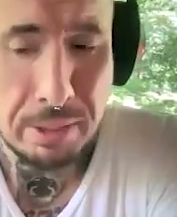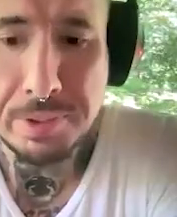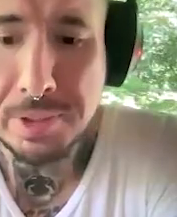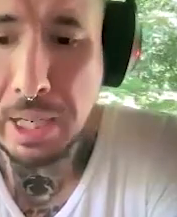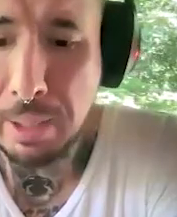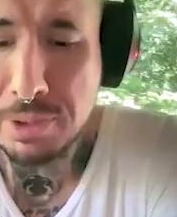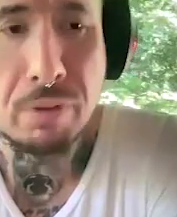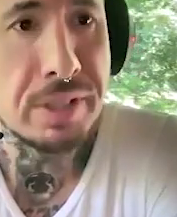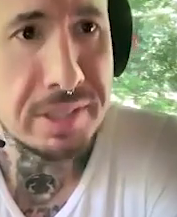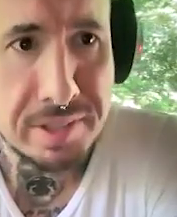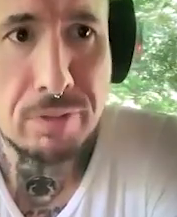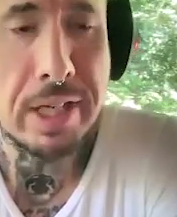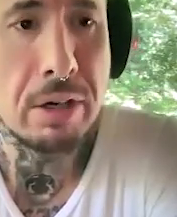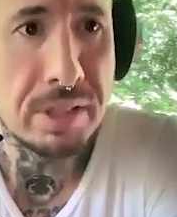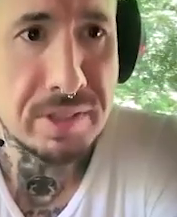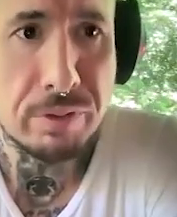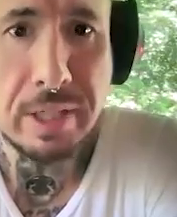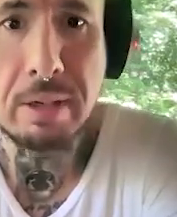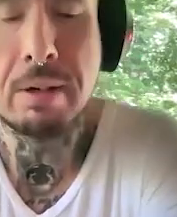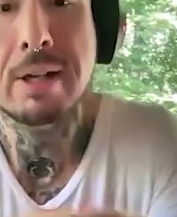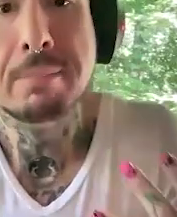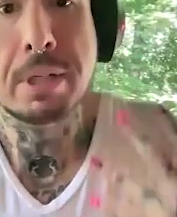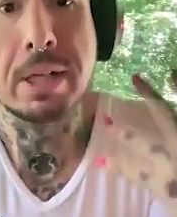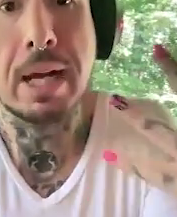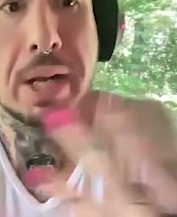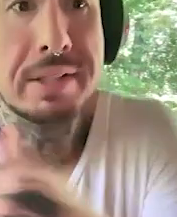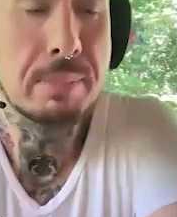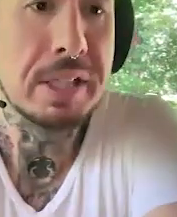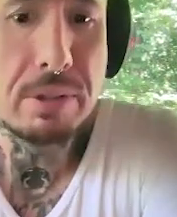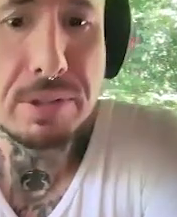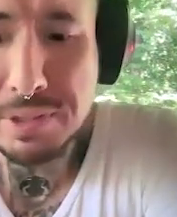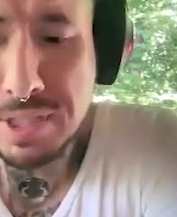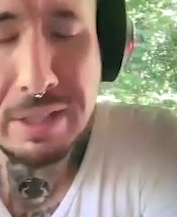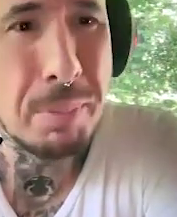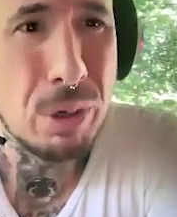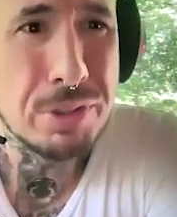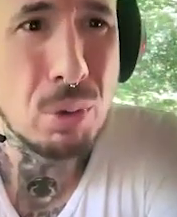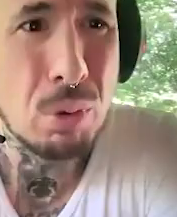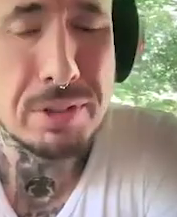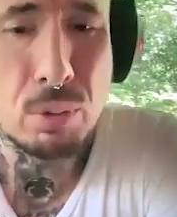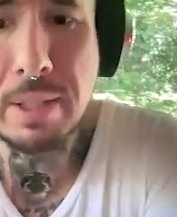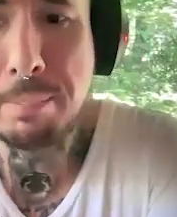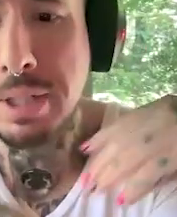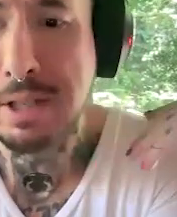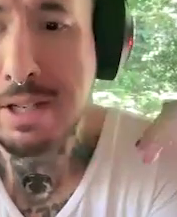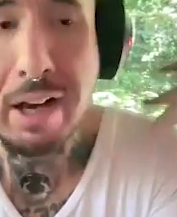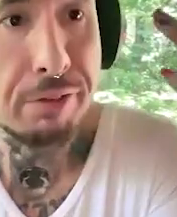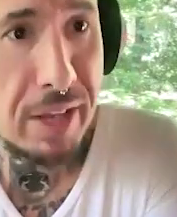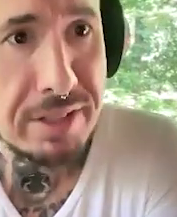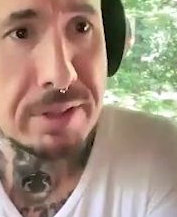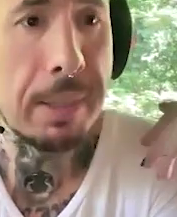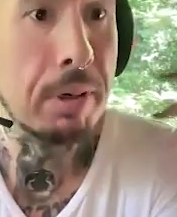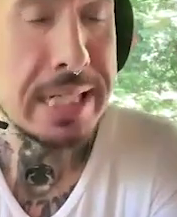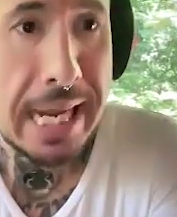use acronyms. So if you need to self-care, please self-care. But I wanted to be here just to tell you my own story so we can put